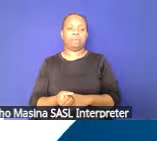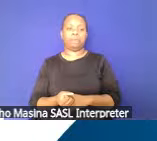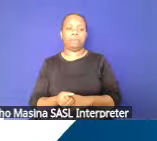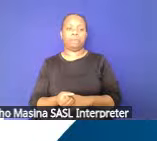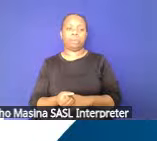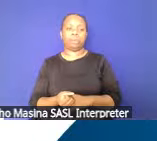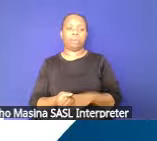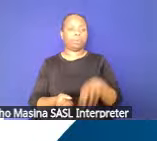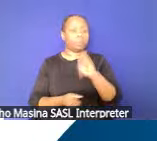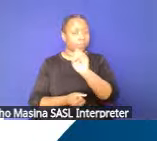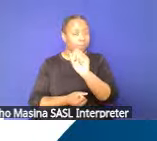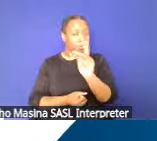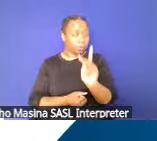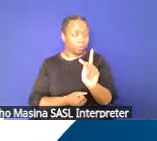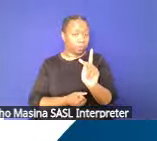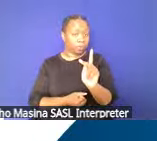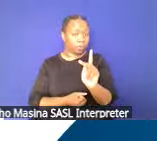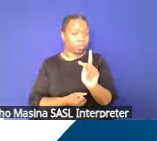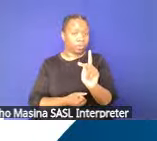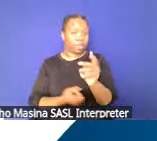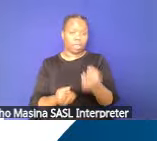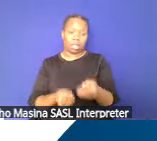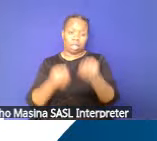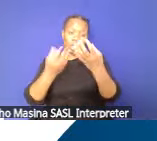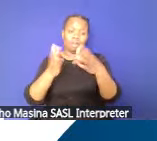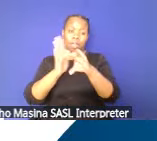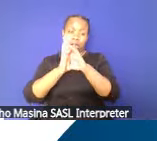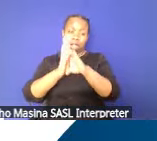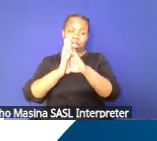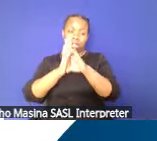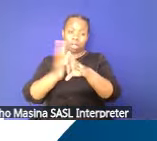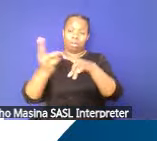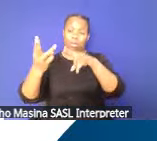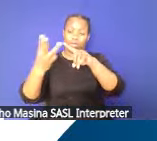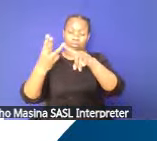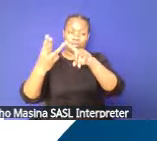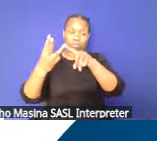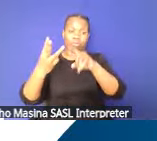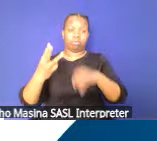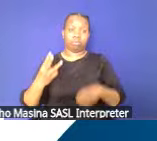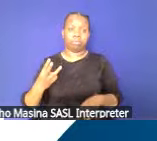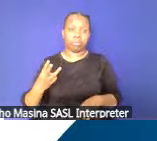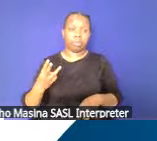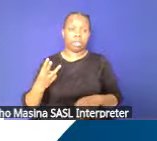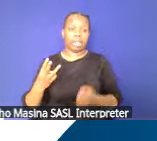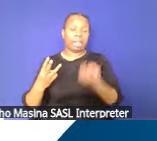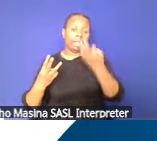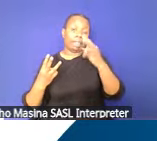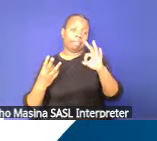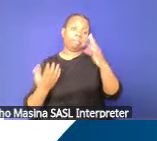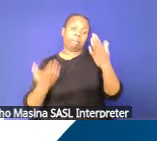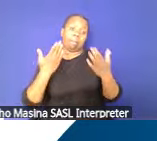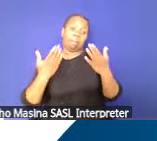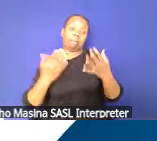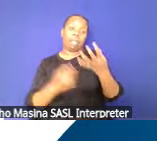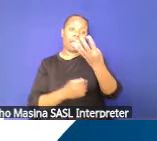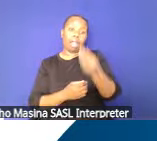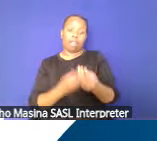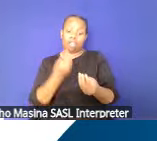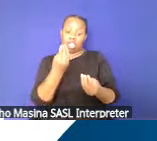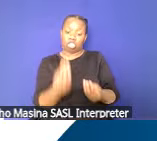Okay, let me give you an example. If I've got a child